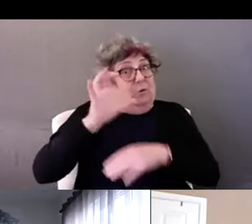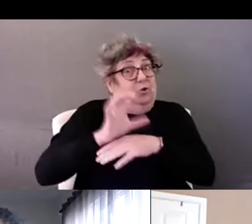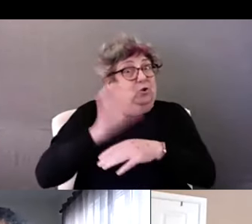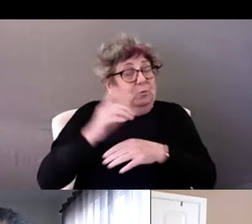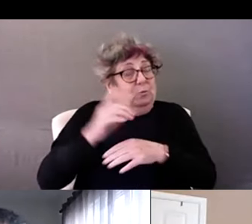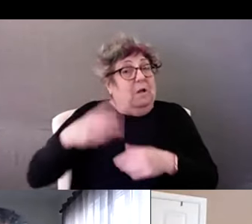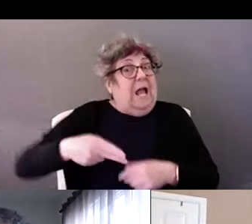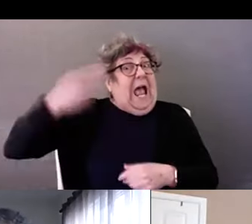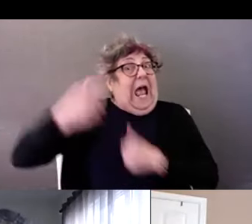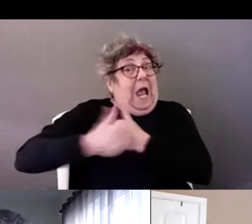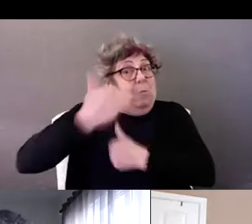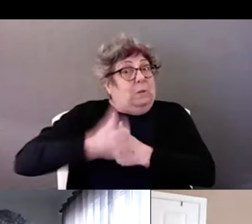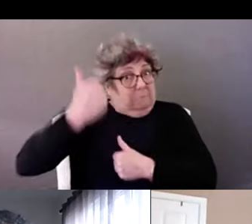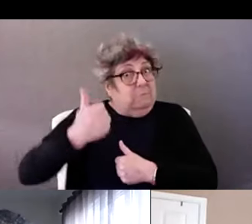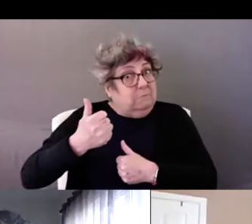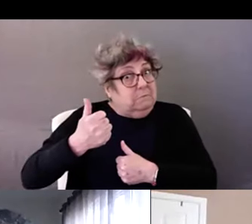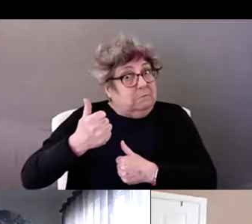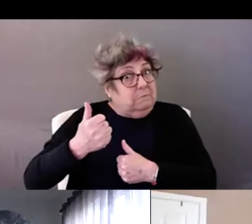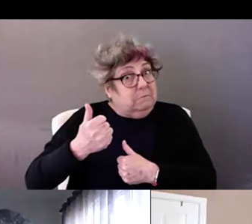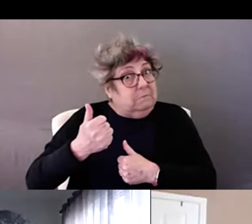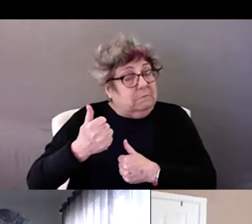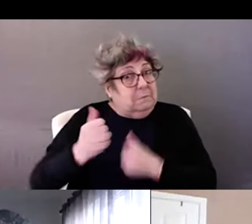patients, a ton in my church.